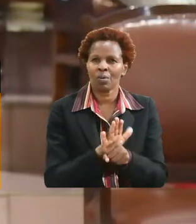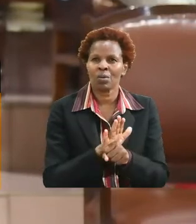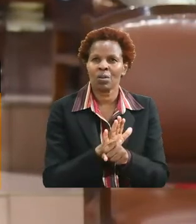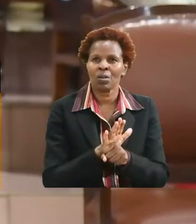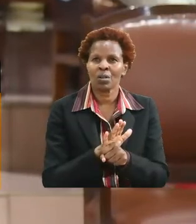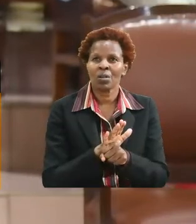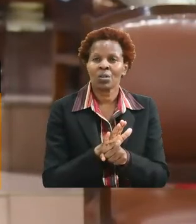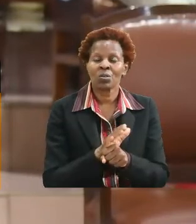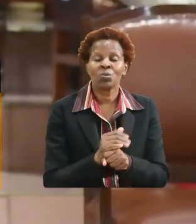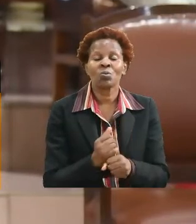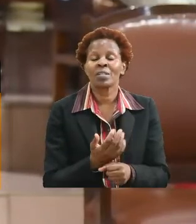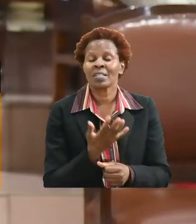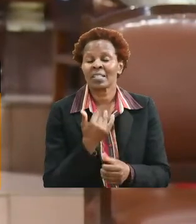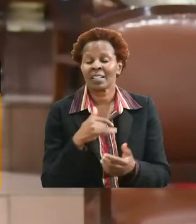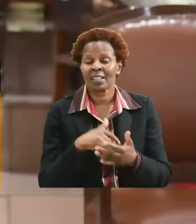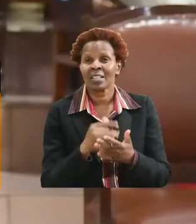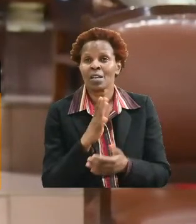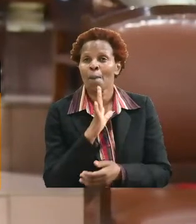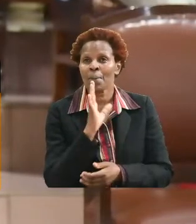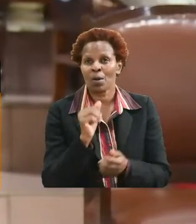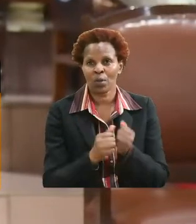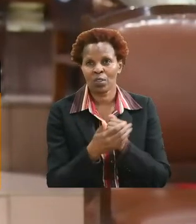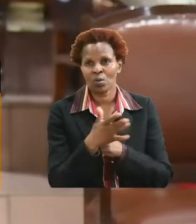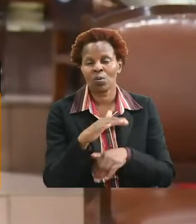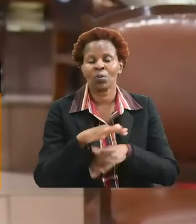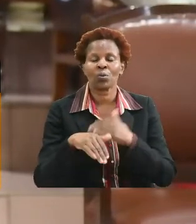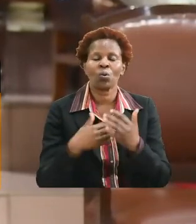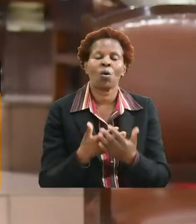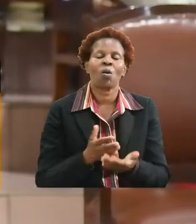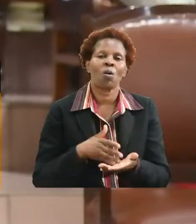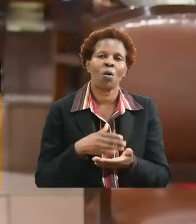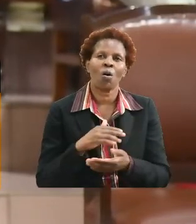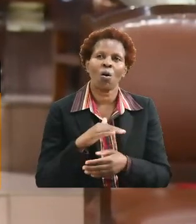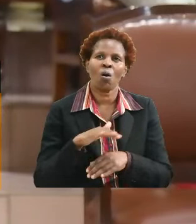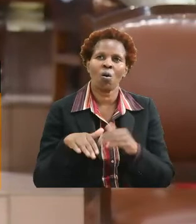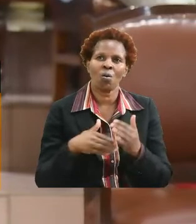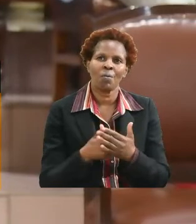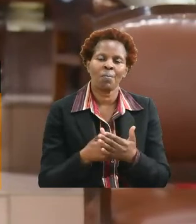want to be with us in all situations and